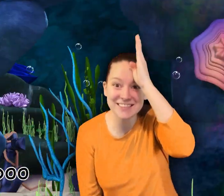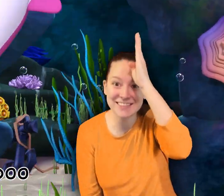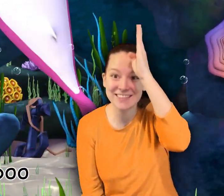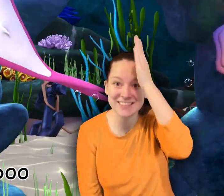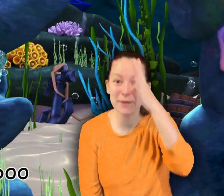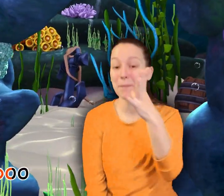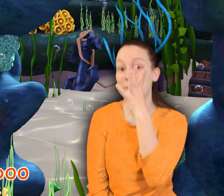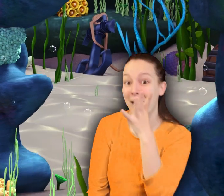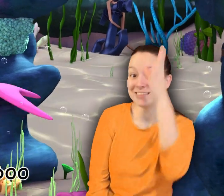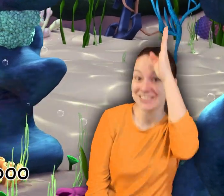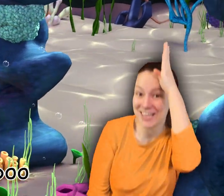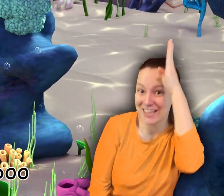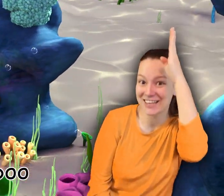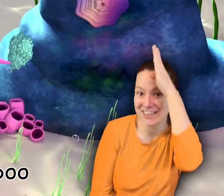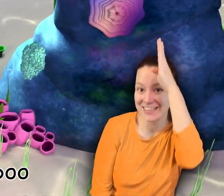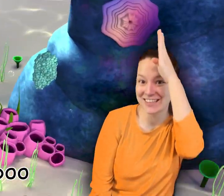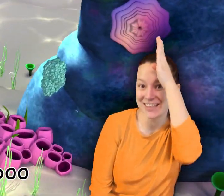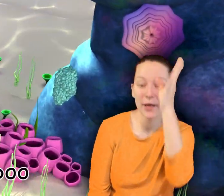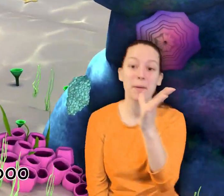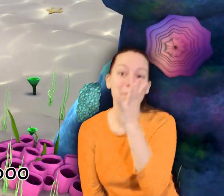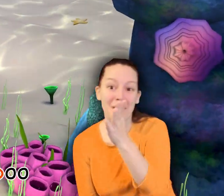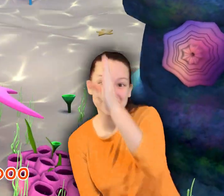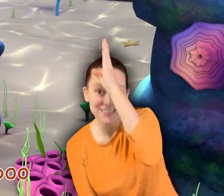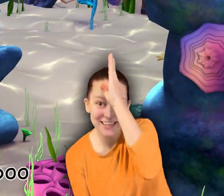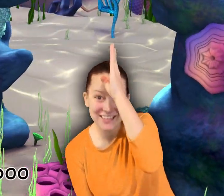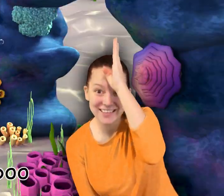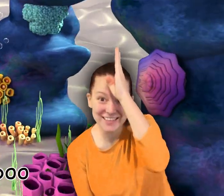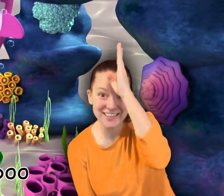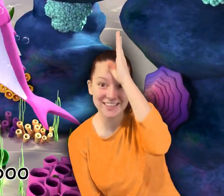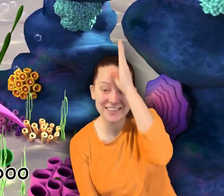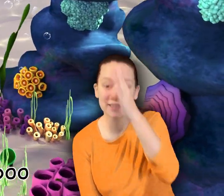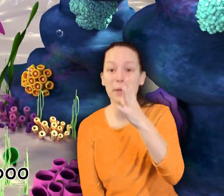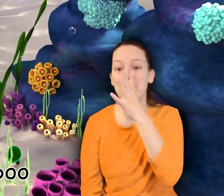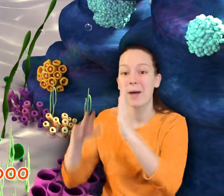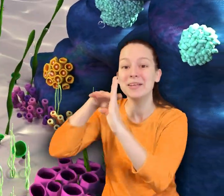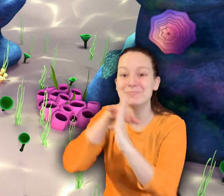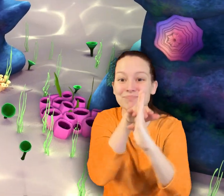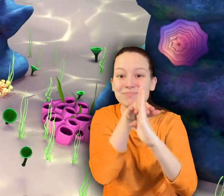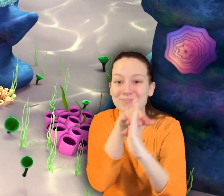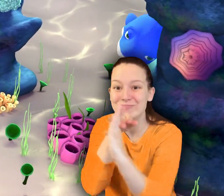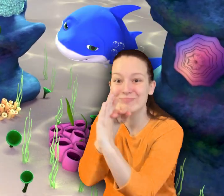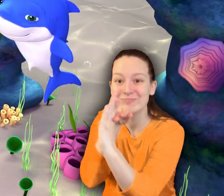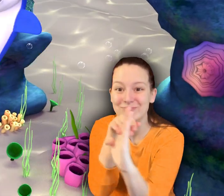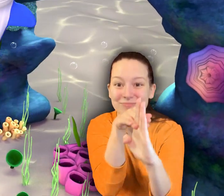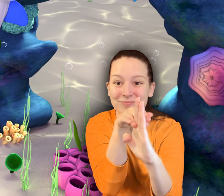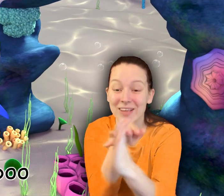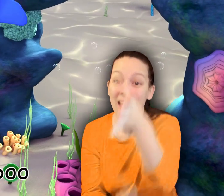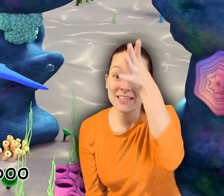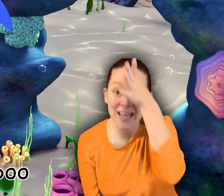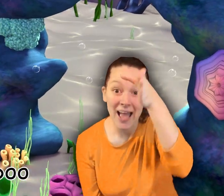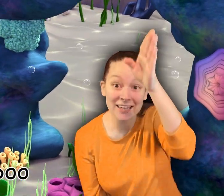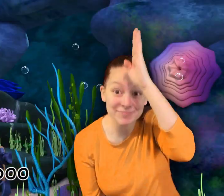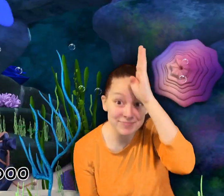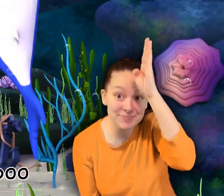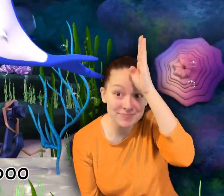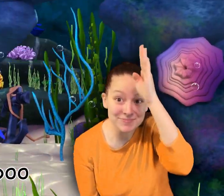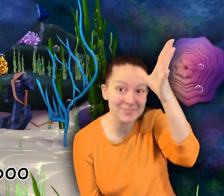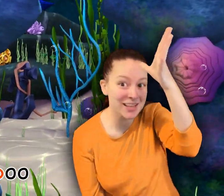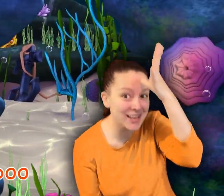shark, mommy shark, mommy shark, mommy shark. Daddy